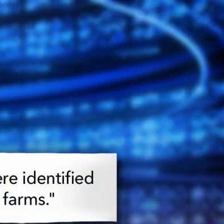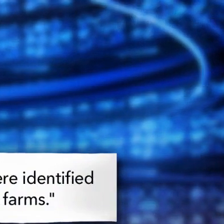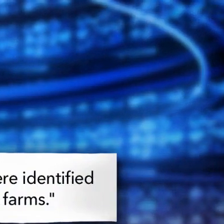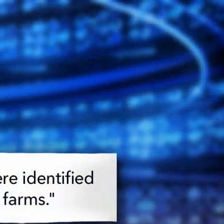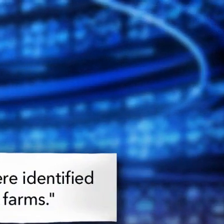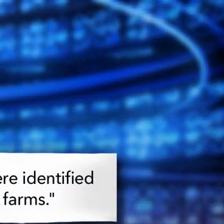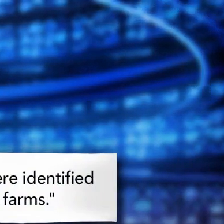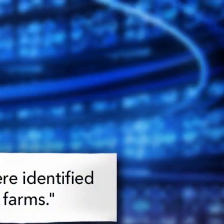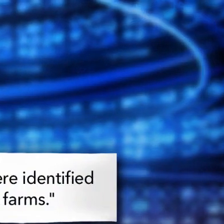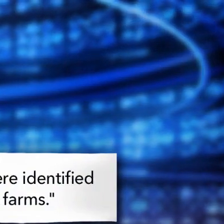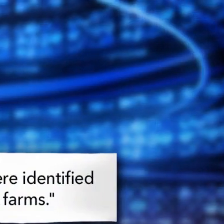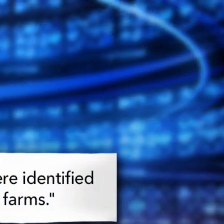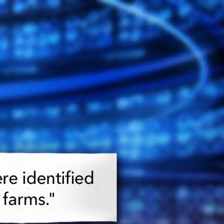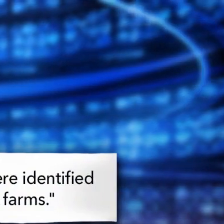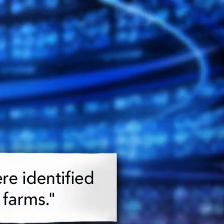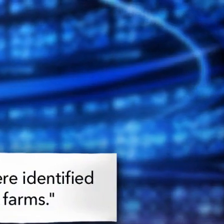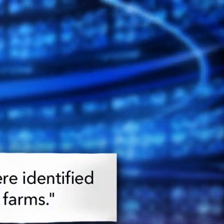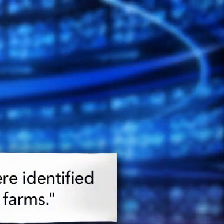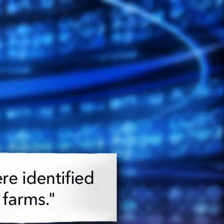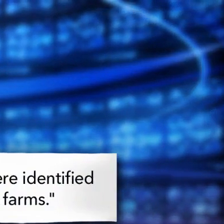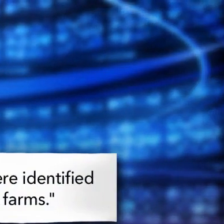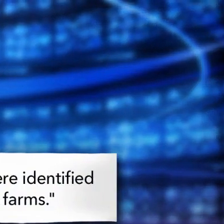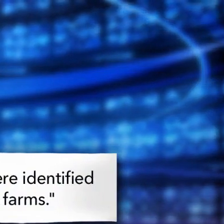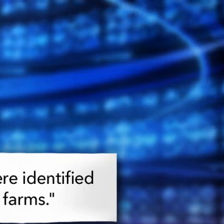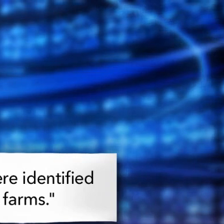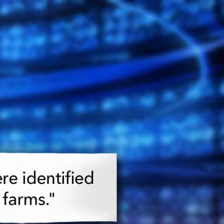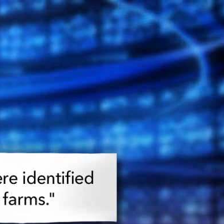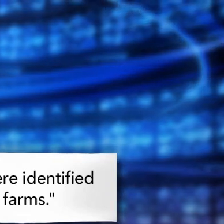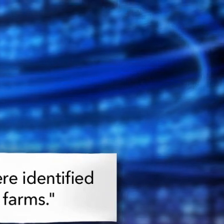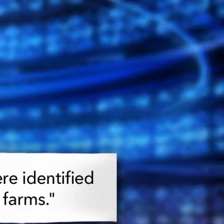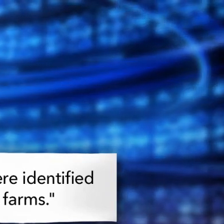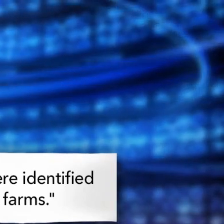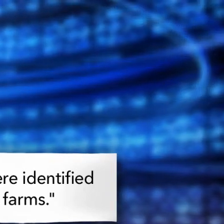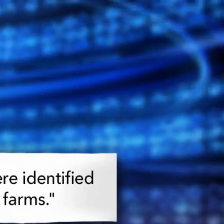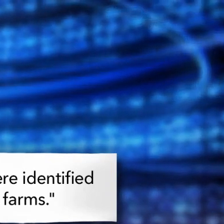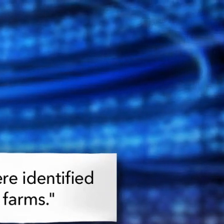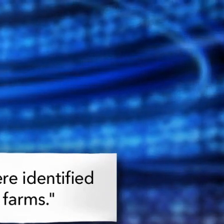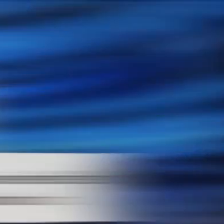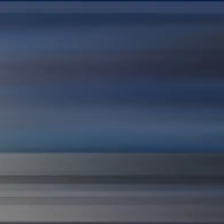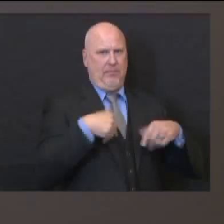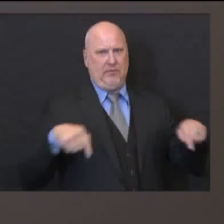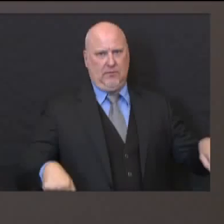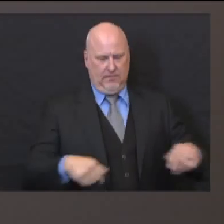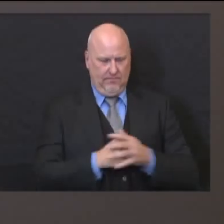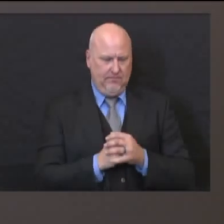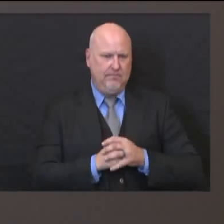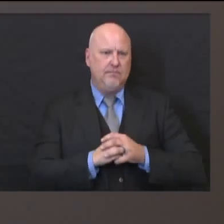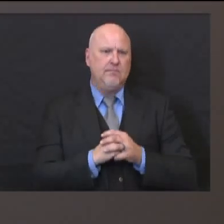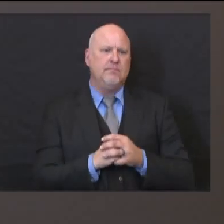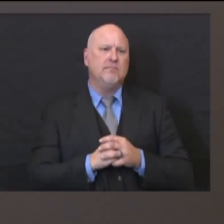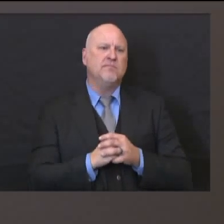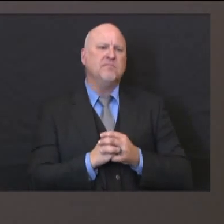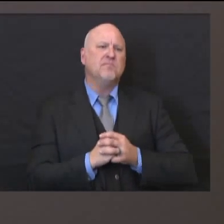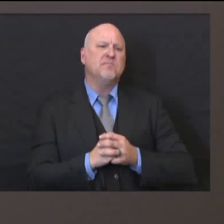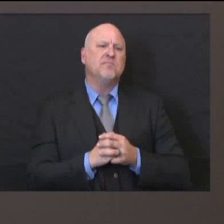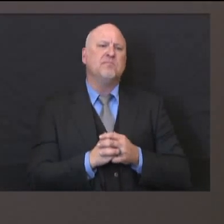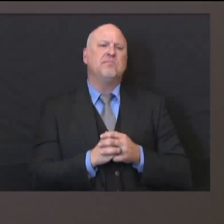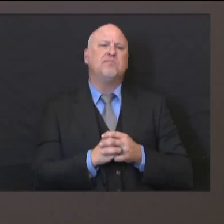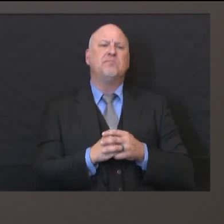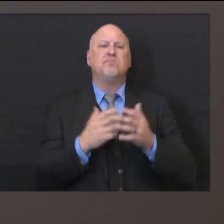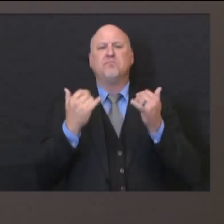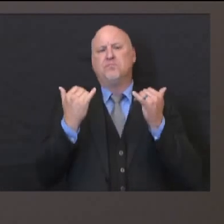testing positive for SARS-CoV-2, the virus that causes COVID-19 in humans. The affected farms have reported